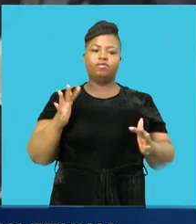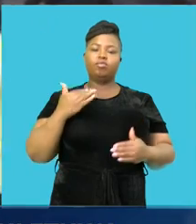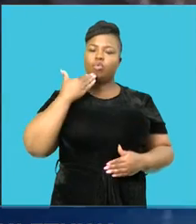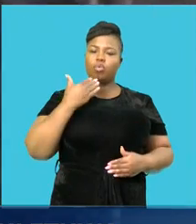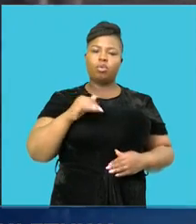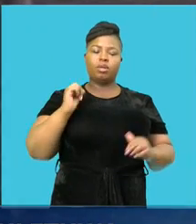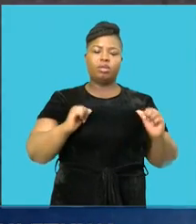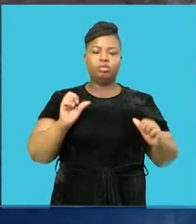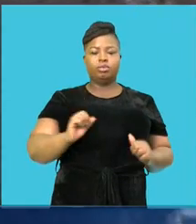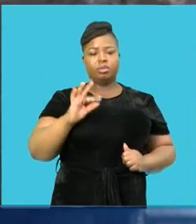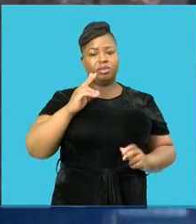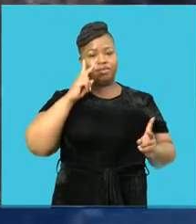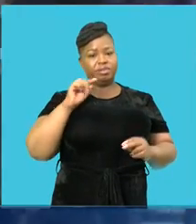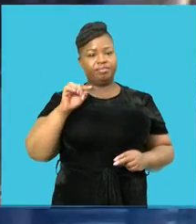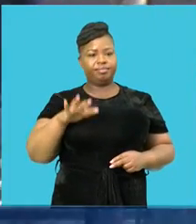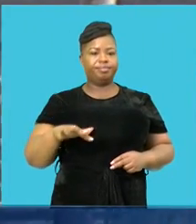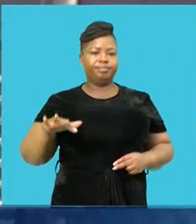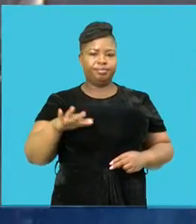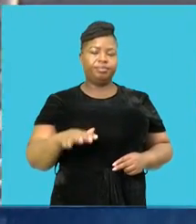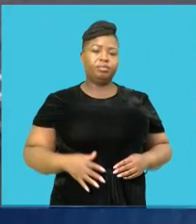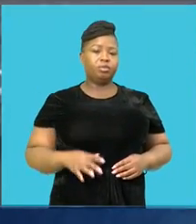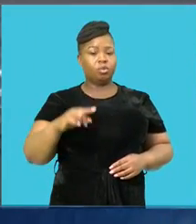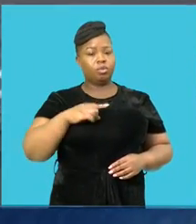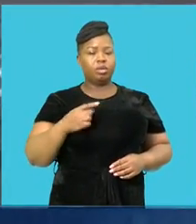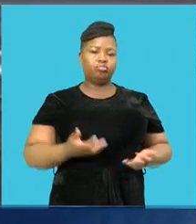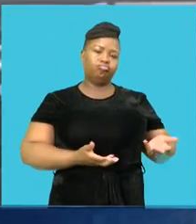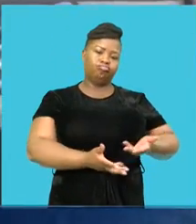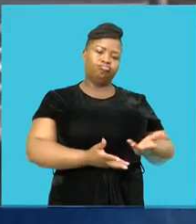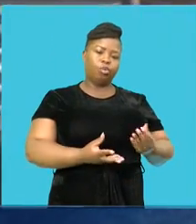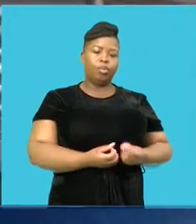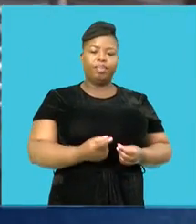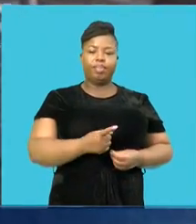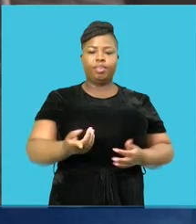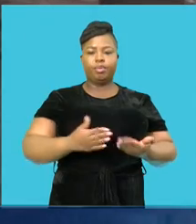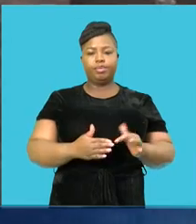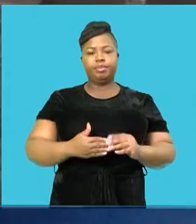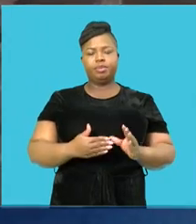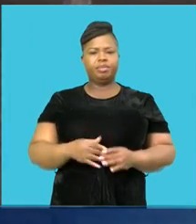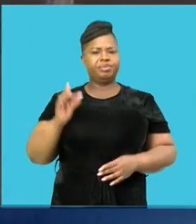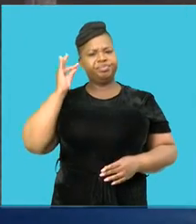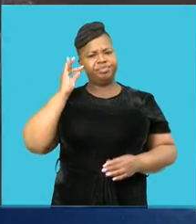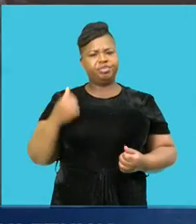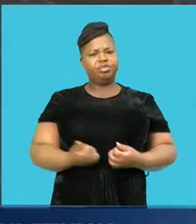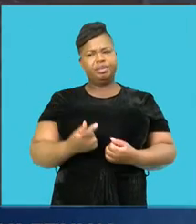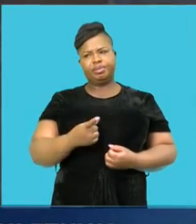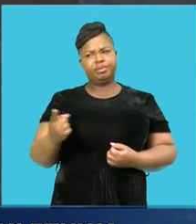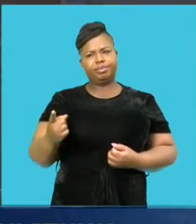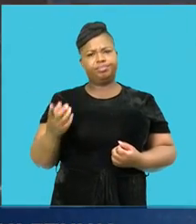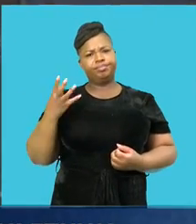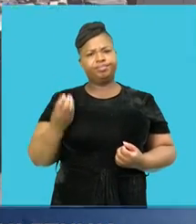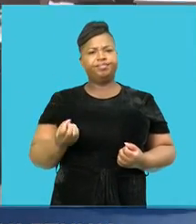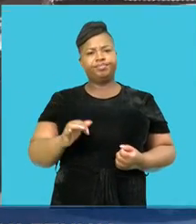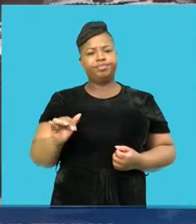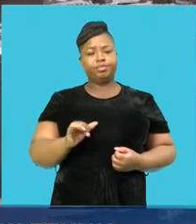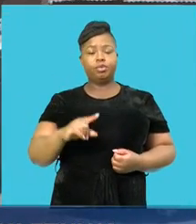SA elithela yakulangingqi. Ukwenza uthetha-thethwano nabahlali ukuva ngemiceli-mngeni yabo.